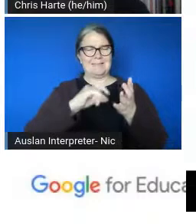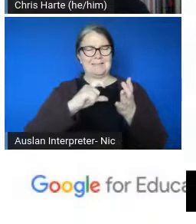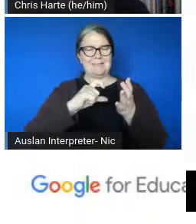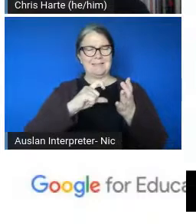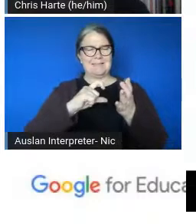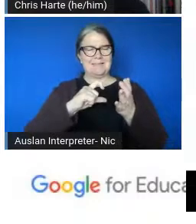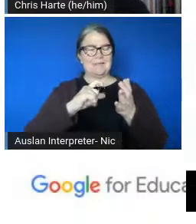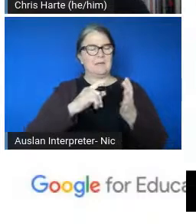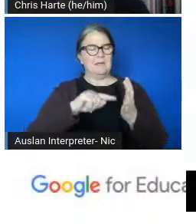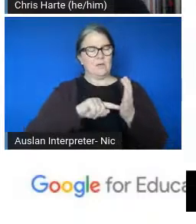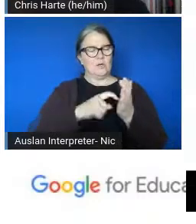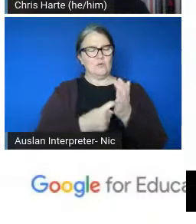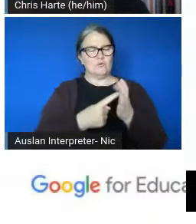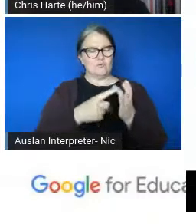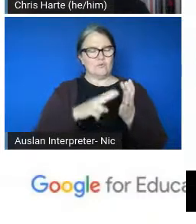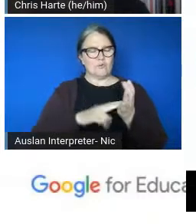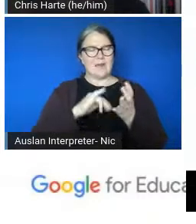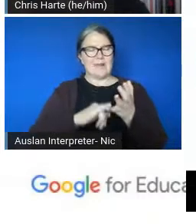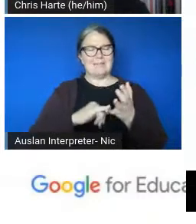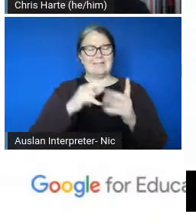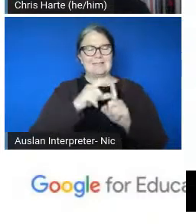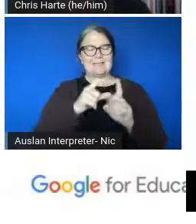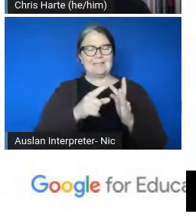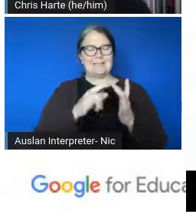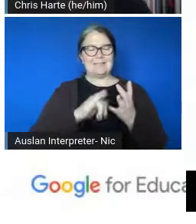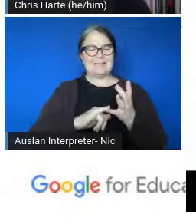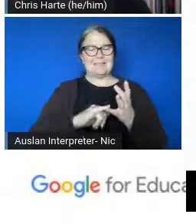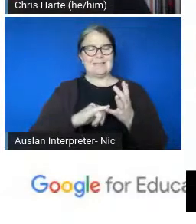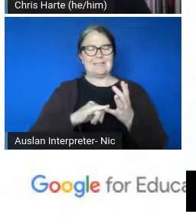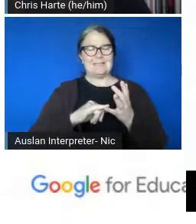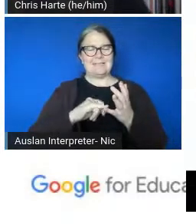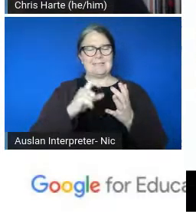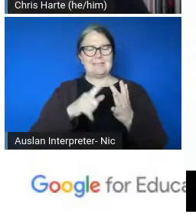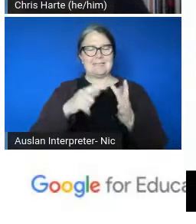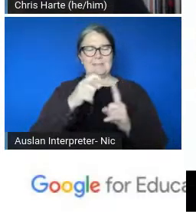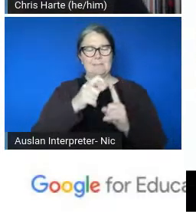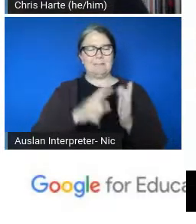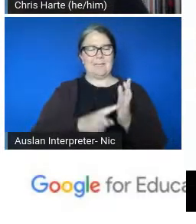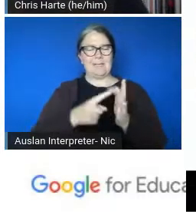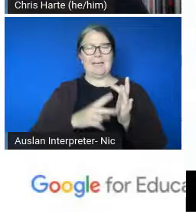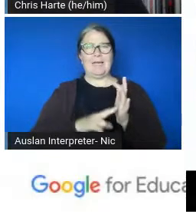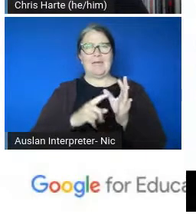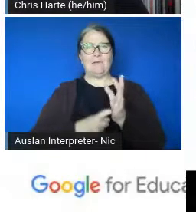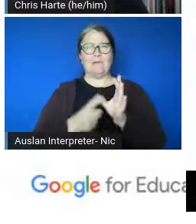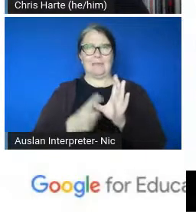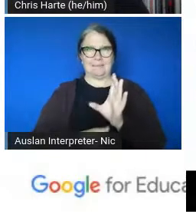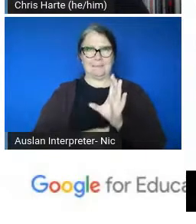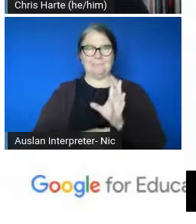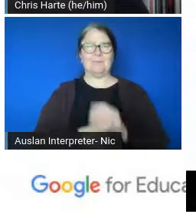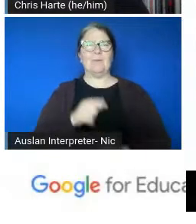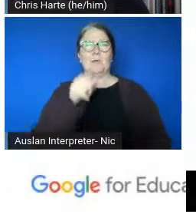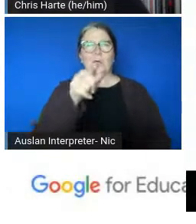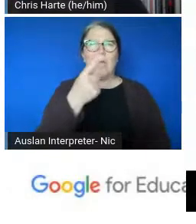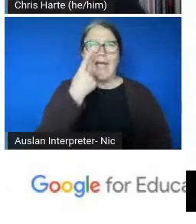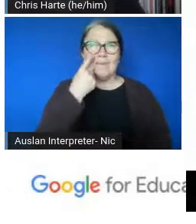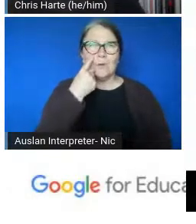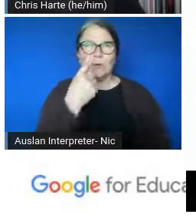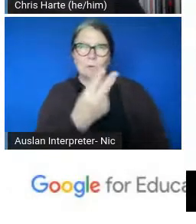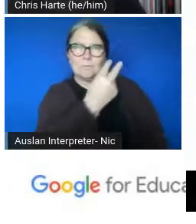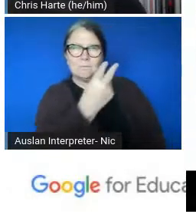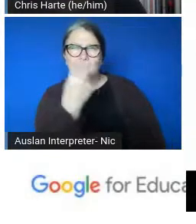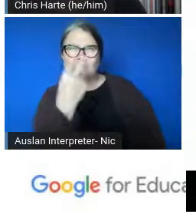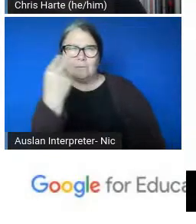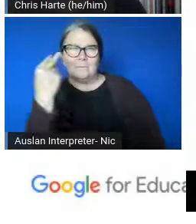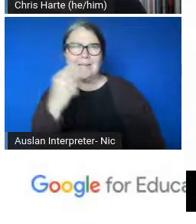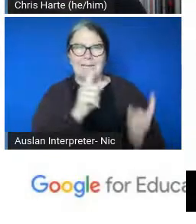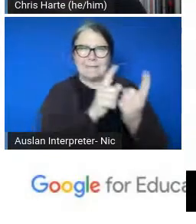look at these hexagons and you see the different colors, they are different domains. So I can't actually, New South